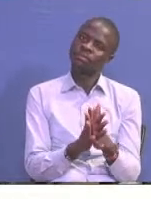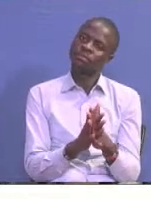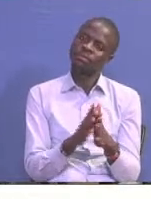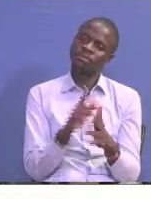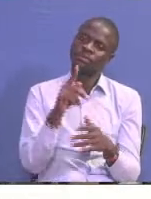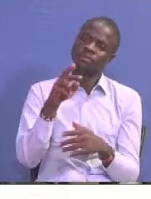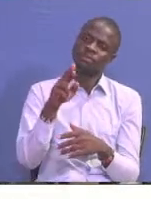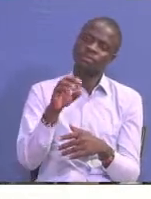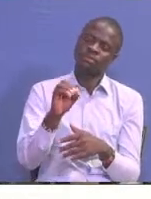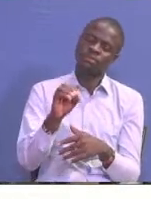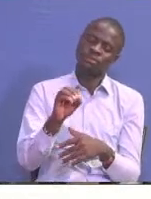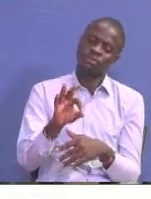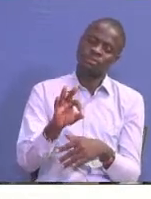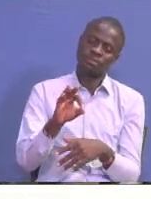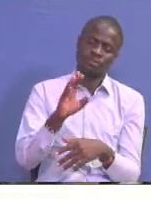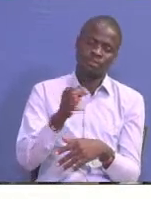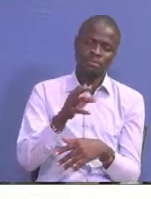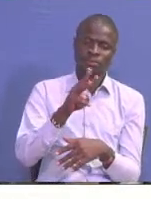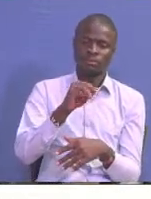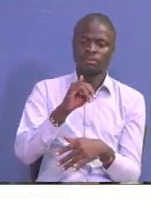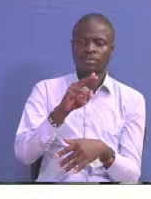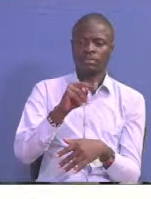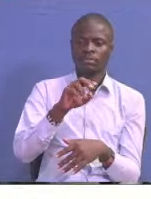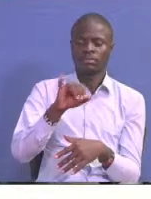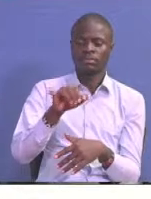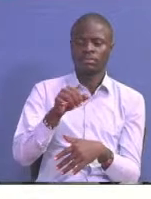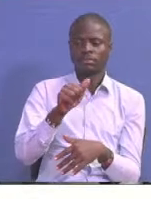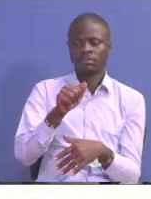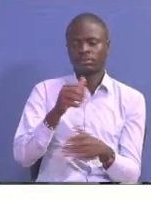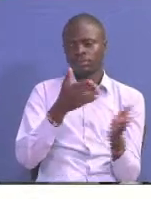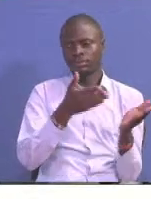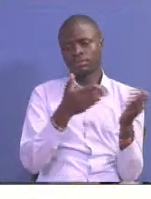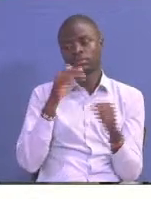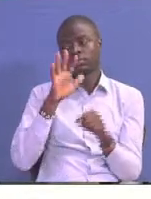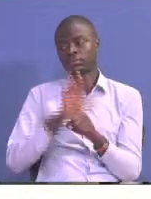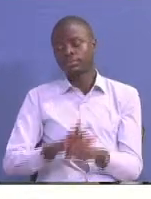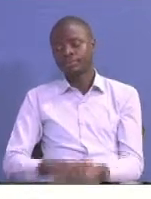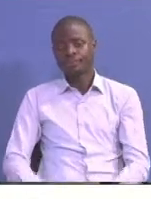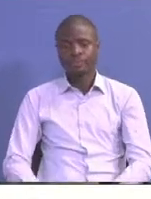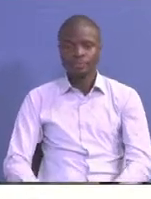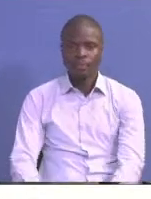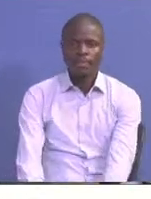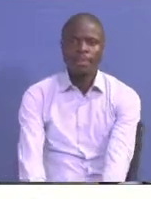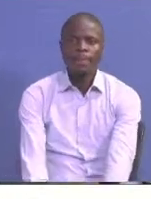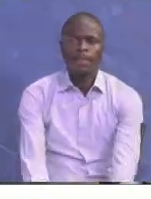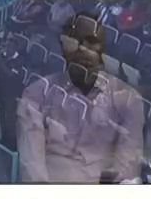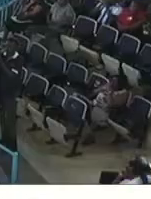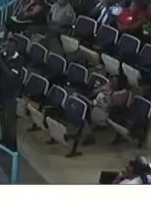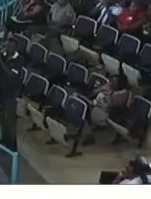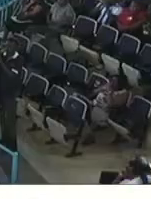Professor Minja. Professor Minja, karibu sana.